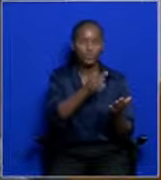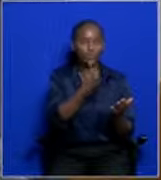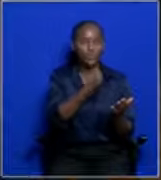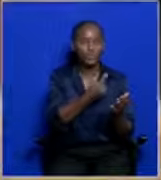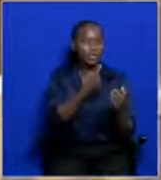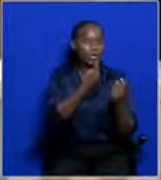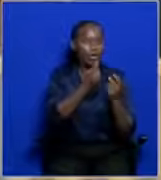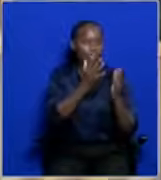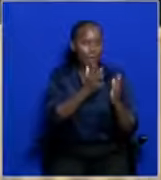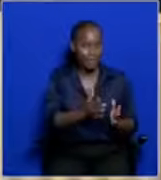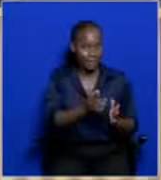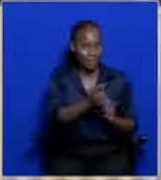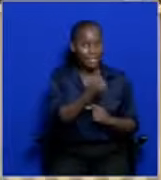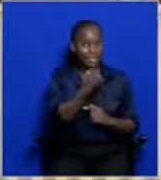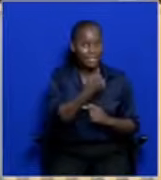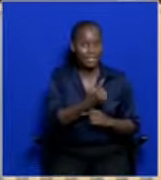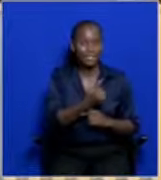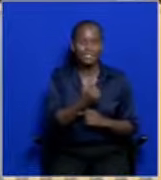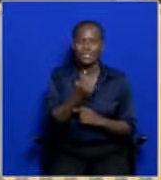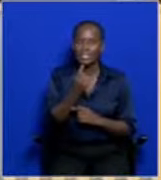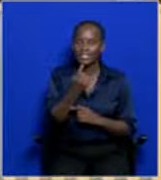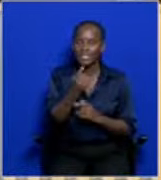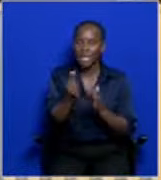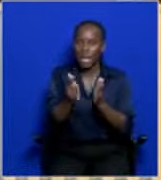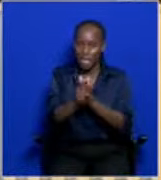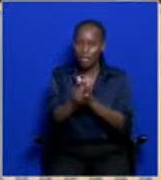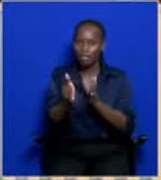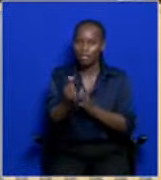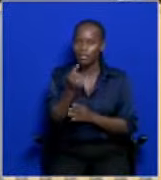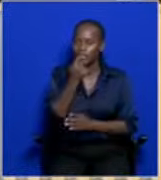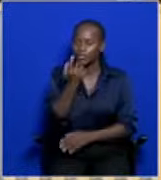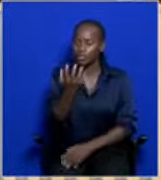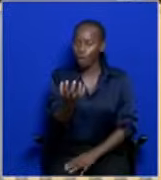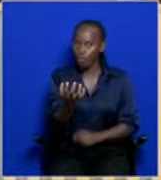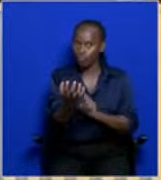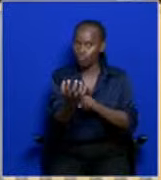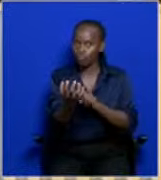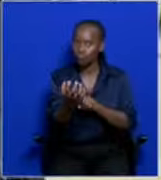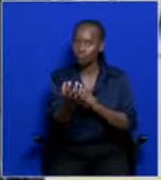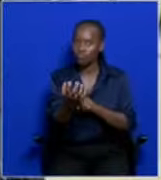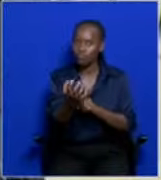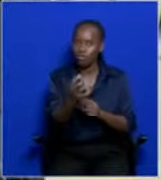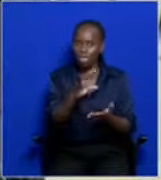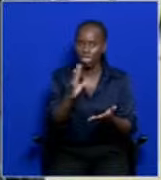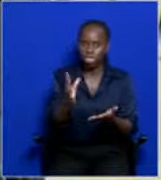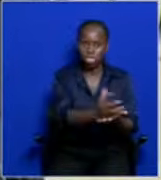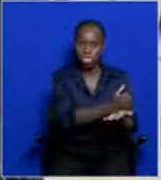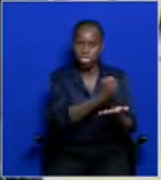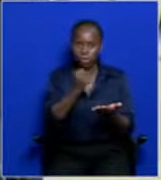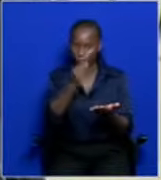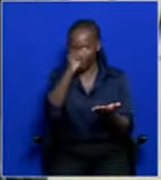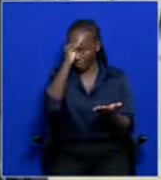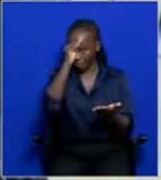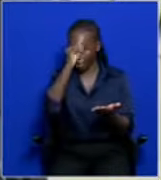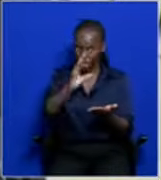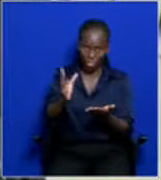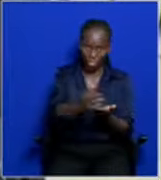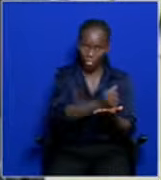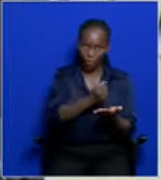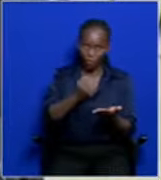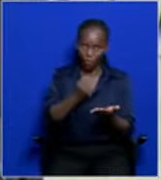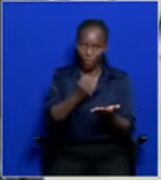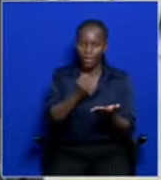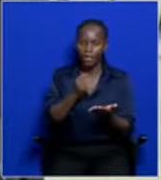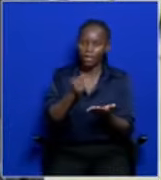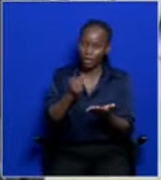stones worth at the estimated value of 14,000 rand. You see that? 14,000 rands. You see